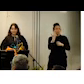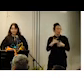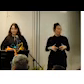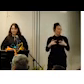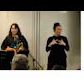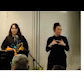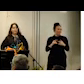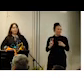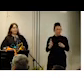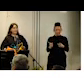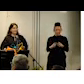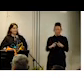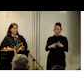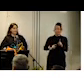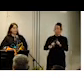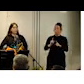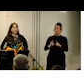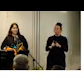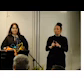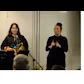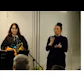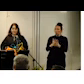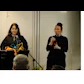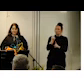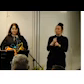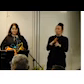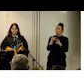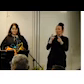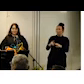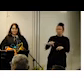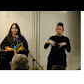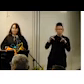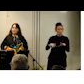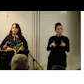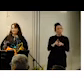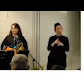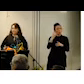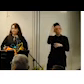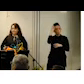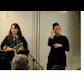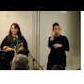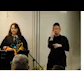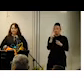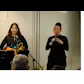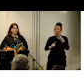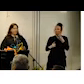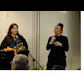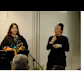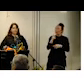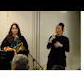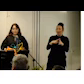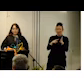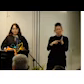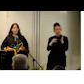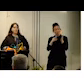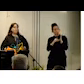cause of death in Australia, with Alzheimer's disease being the most common type of dementia. Now, it's caused by a mix of factors, including our